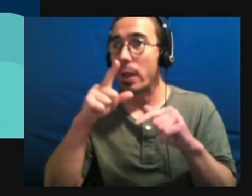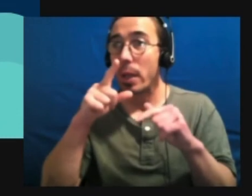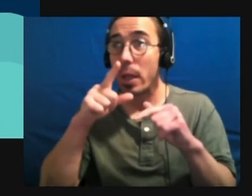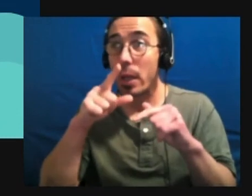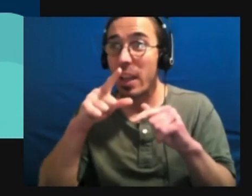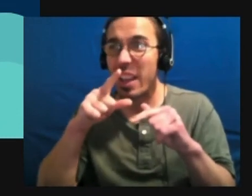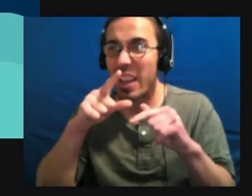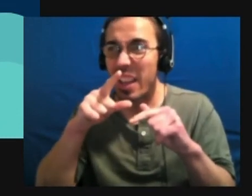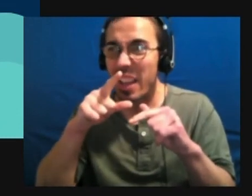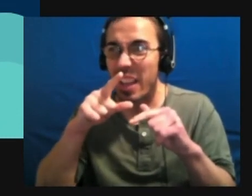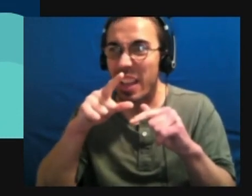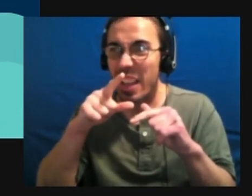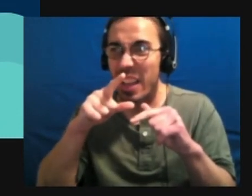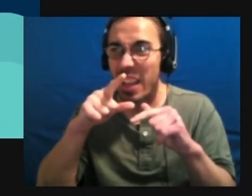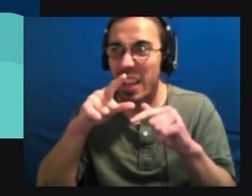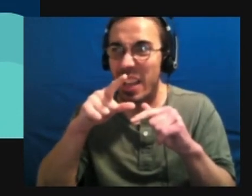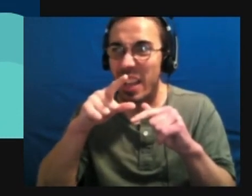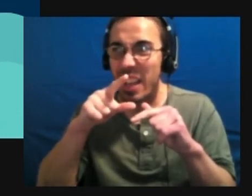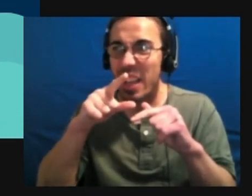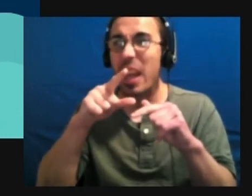my needs. And